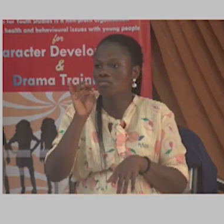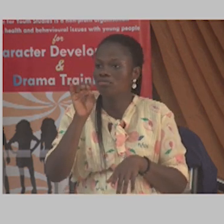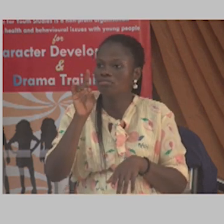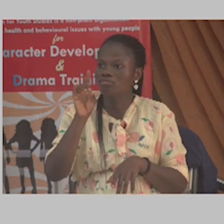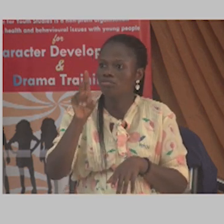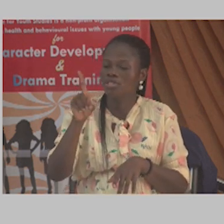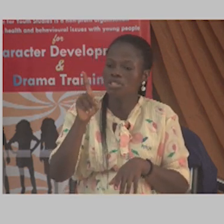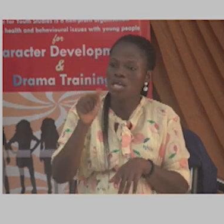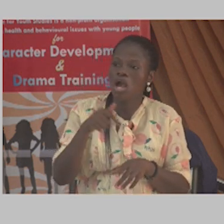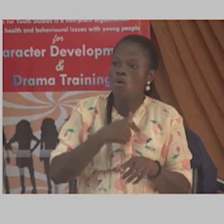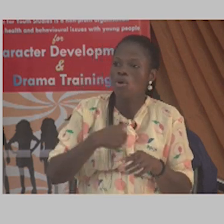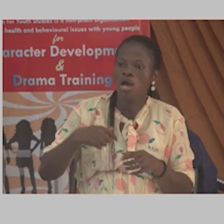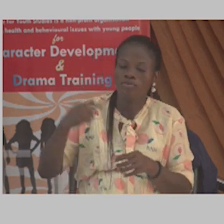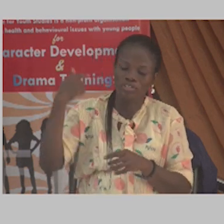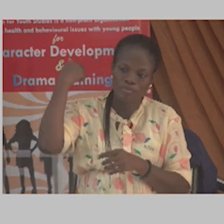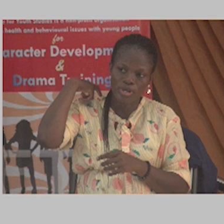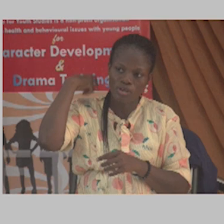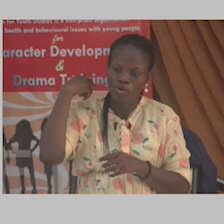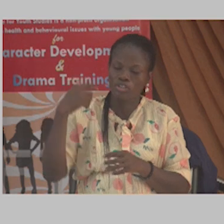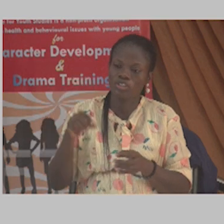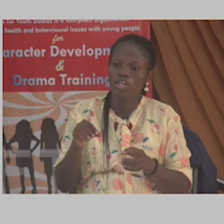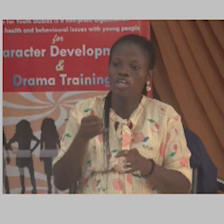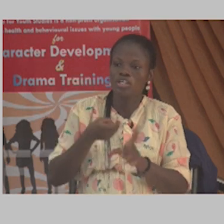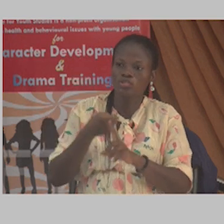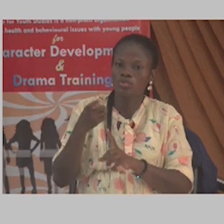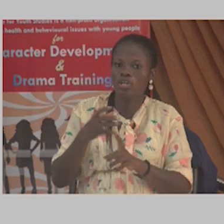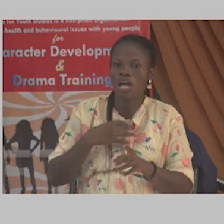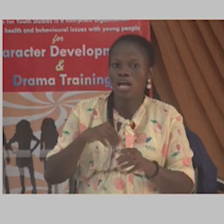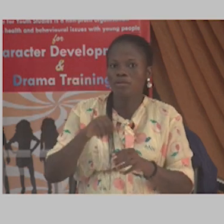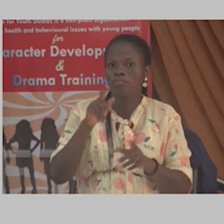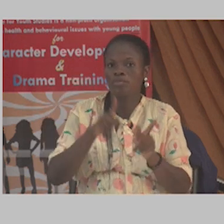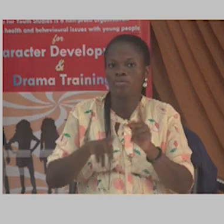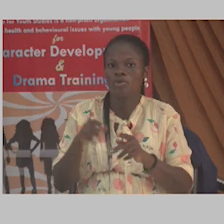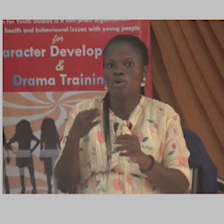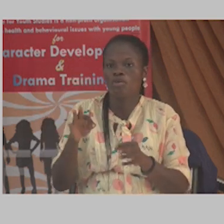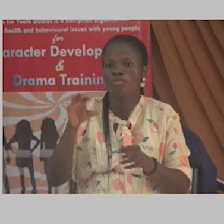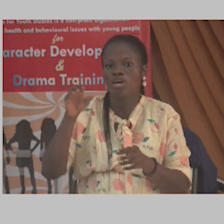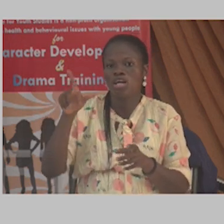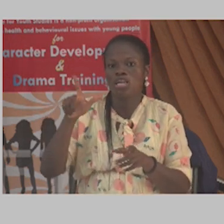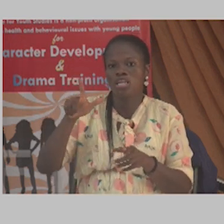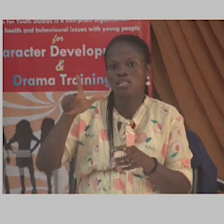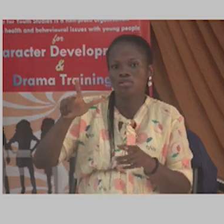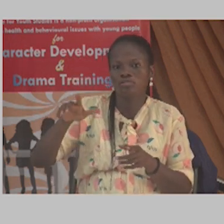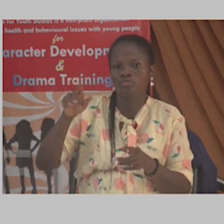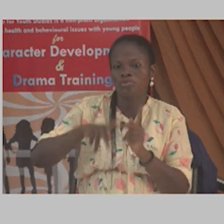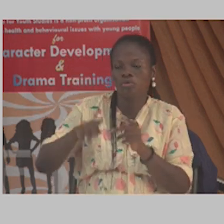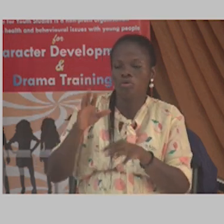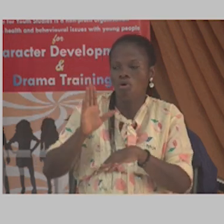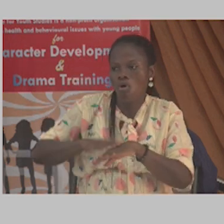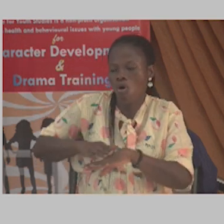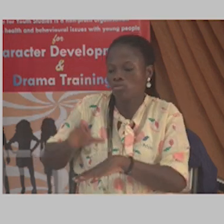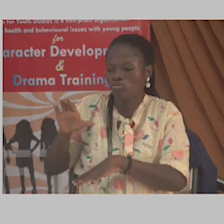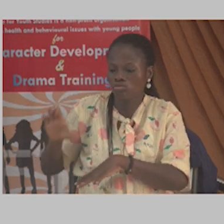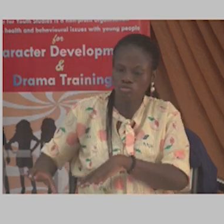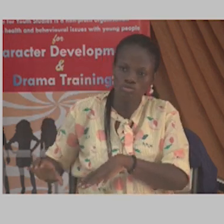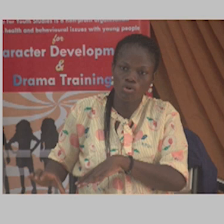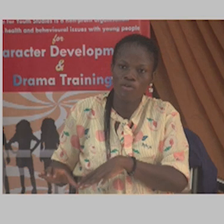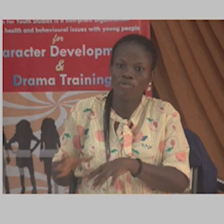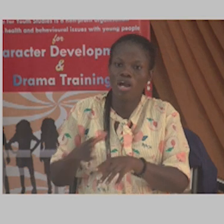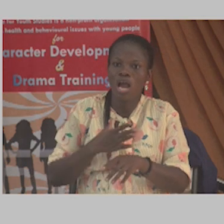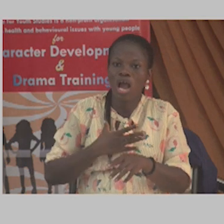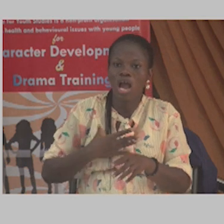cord injury. And then we have persons of little stature, commonly referred to as dwarf. Well, we feel